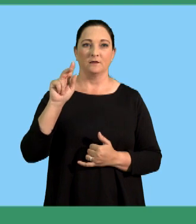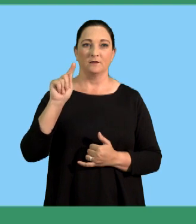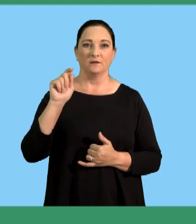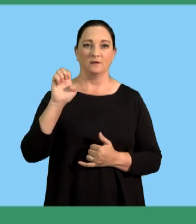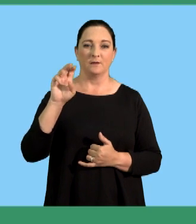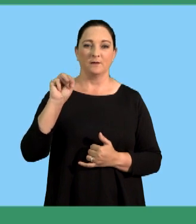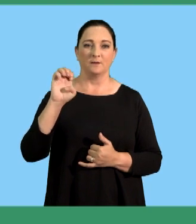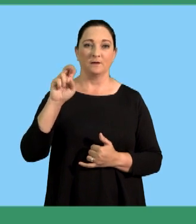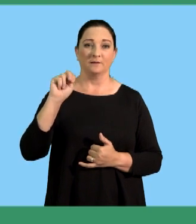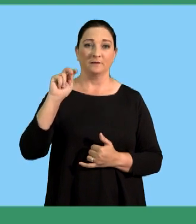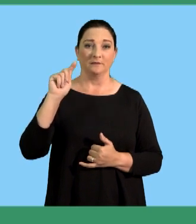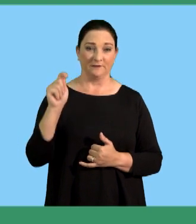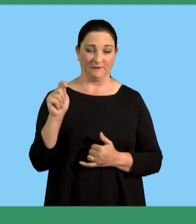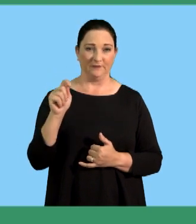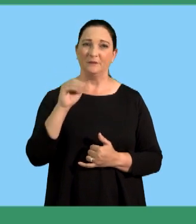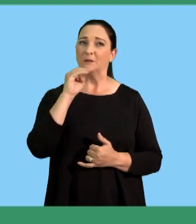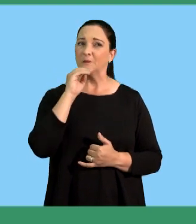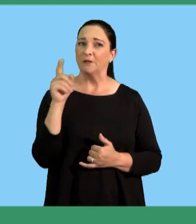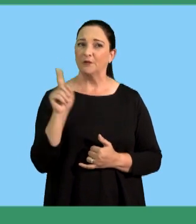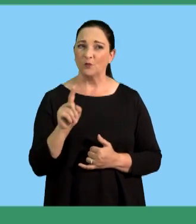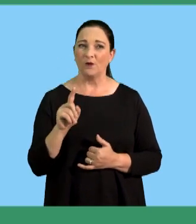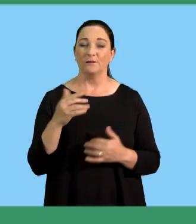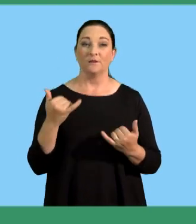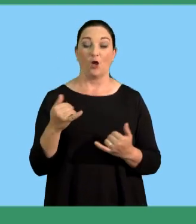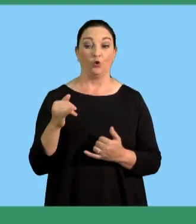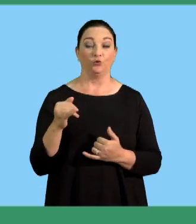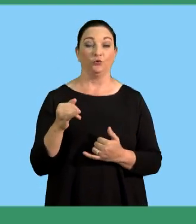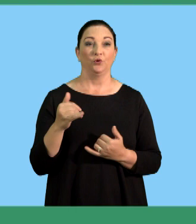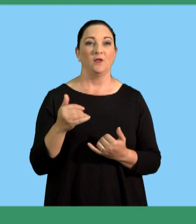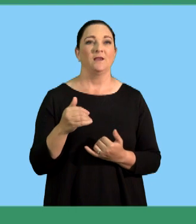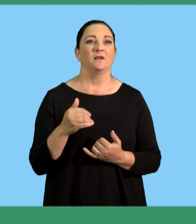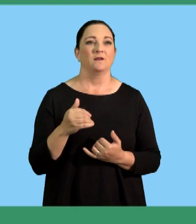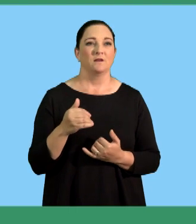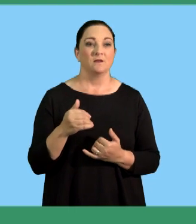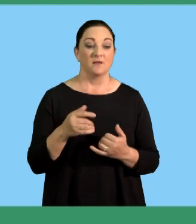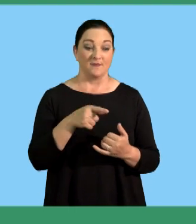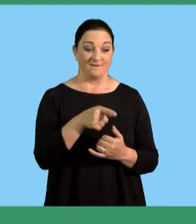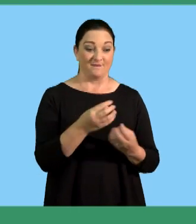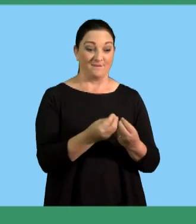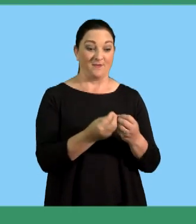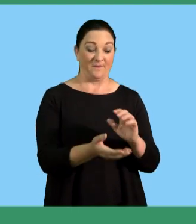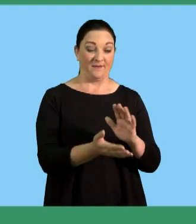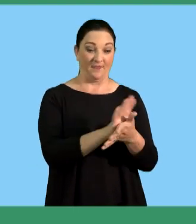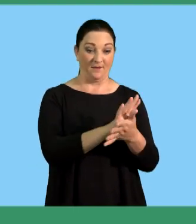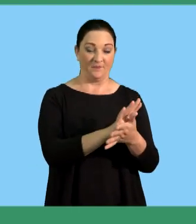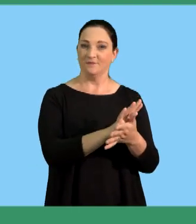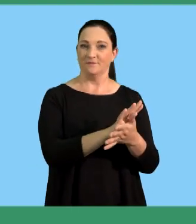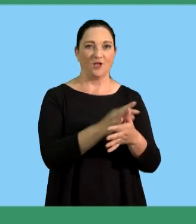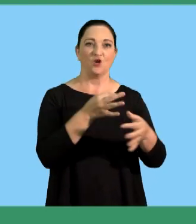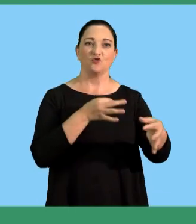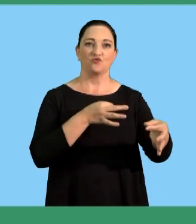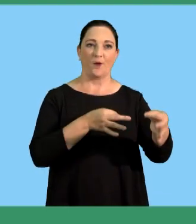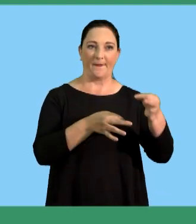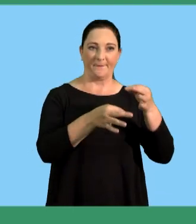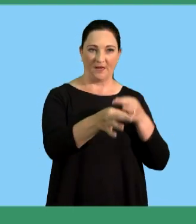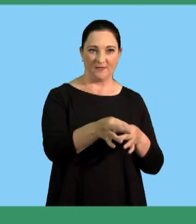the reinstatement. It is a stipulation where the insurer may replace damaged goods instead